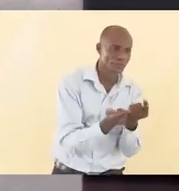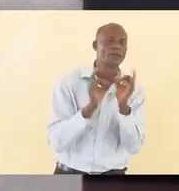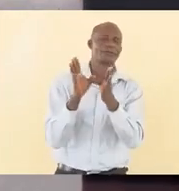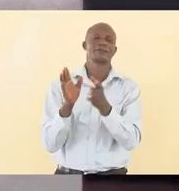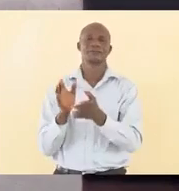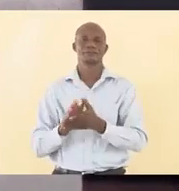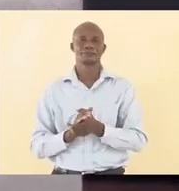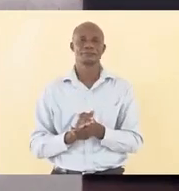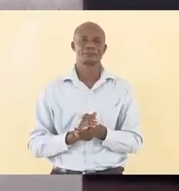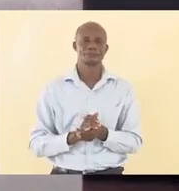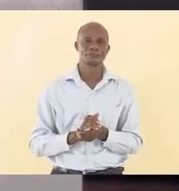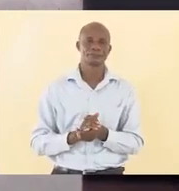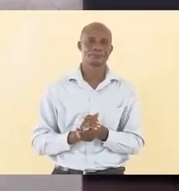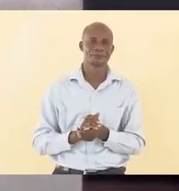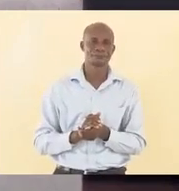group prejudice,